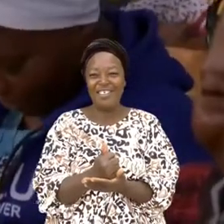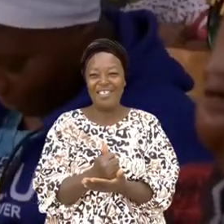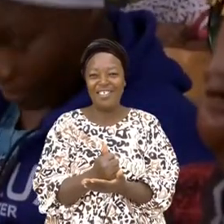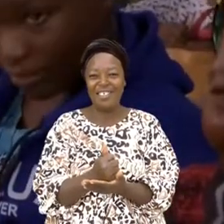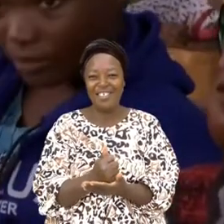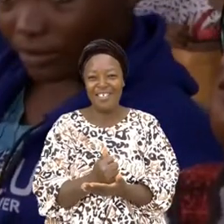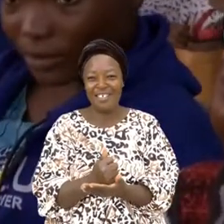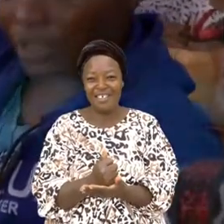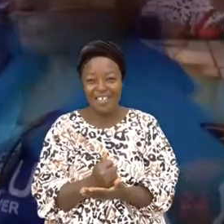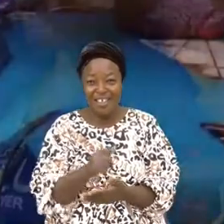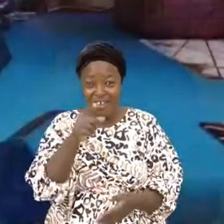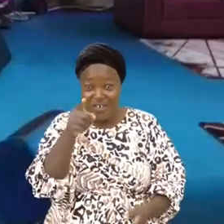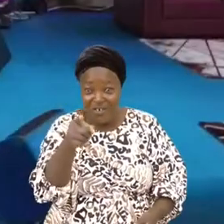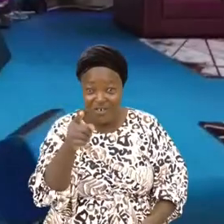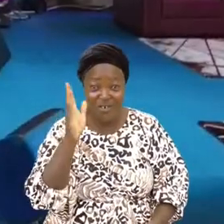you'll still be there.